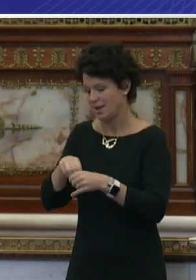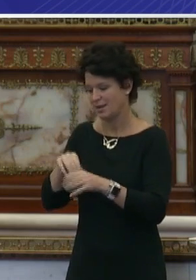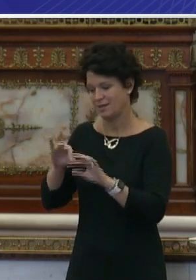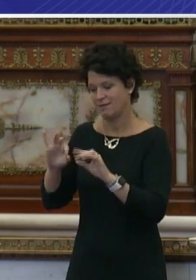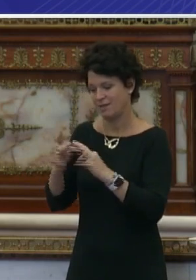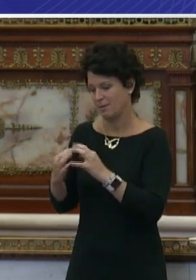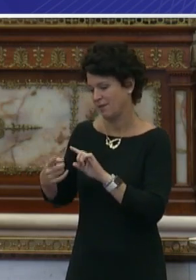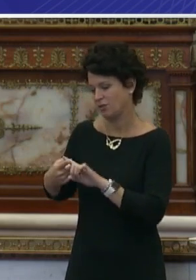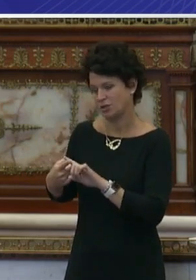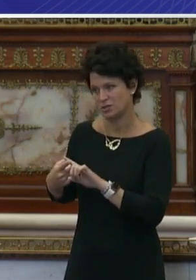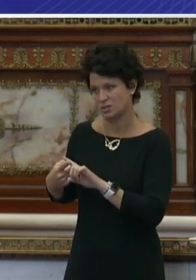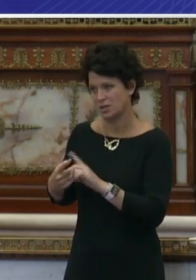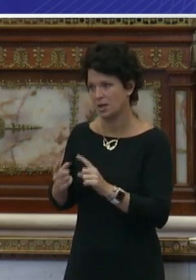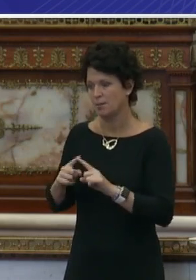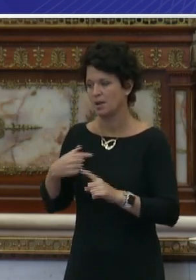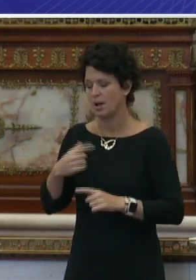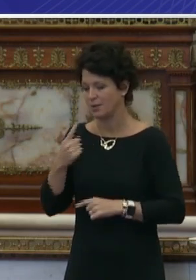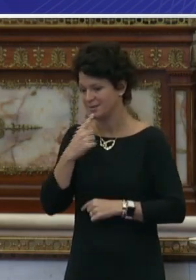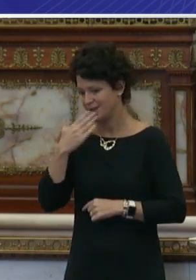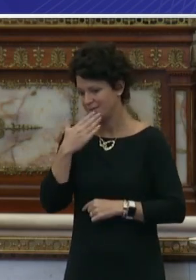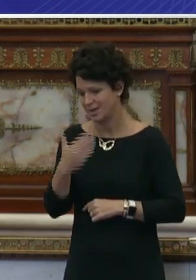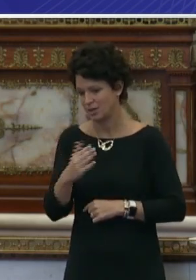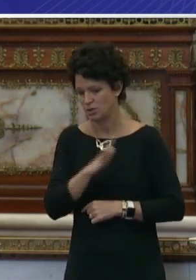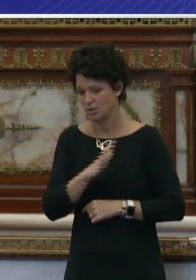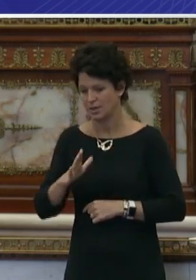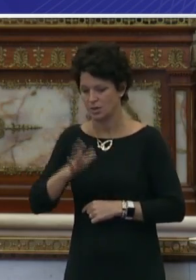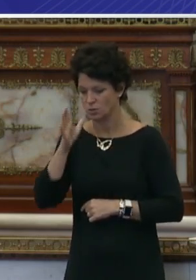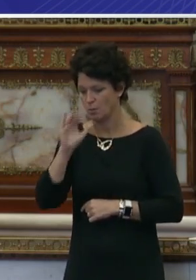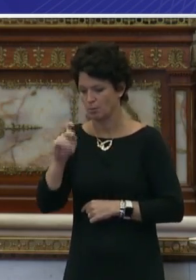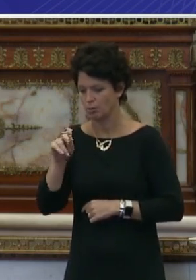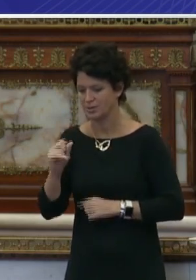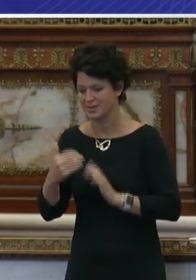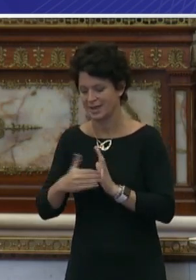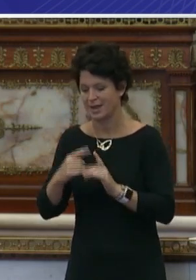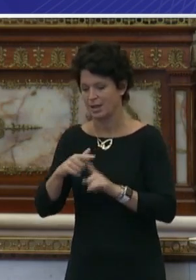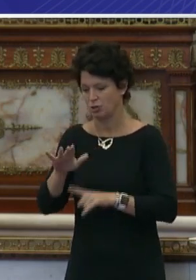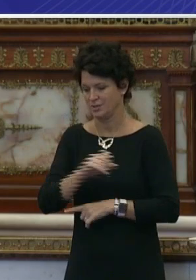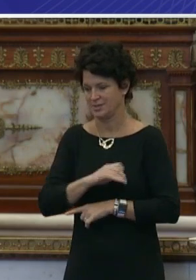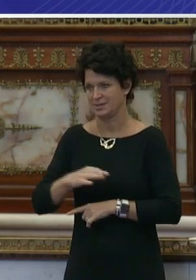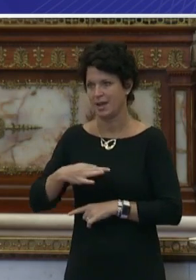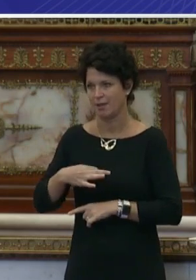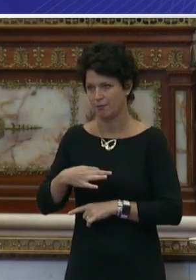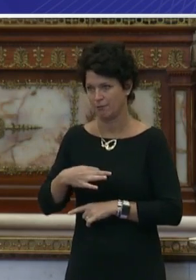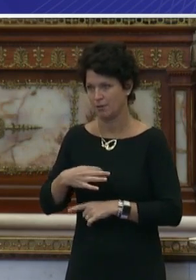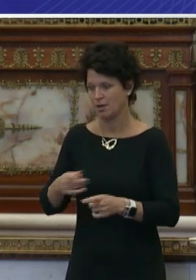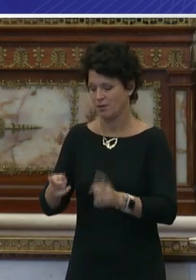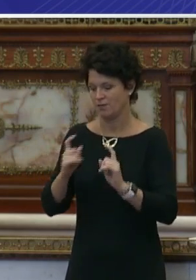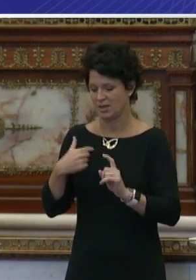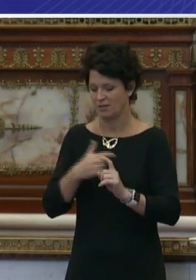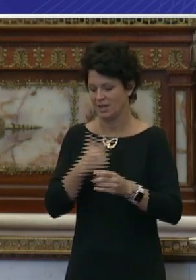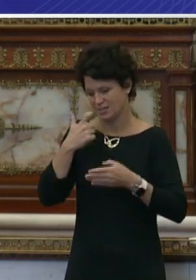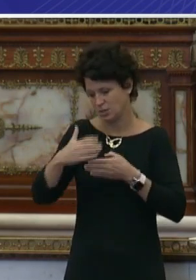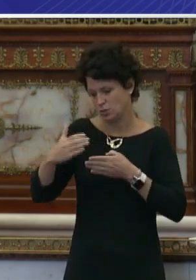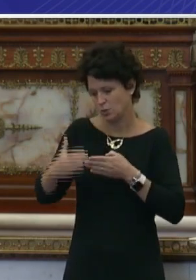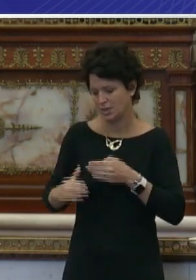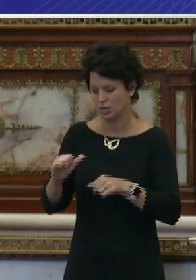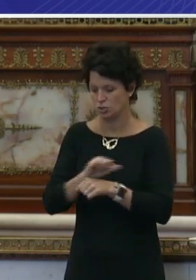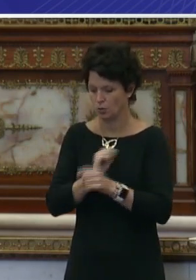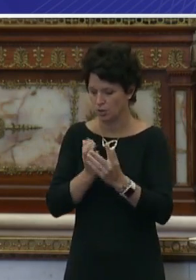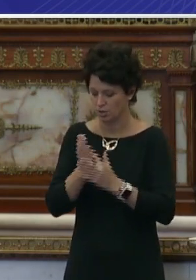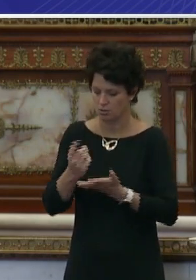Family First. But I do want to thank Councilwoman Brooks again and your staff for giving us the weekend to work